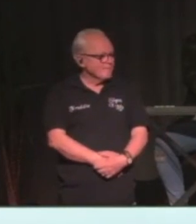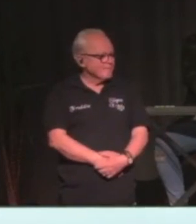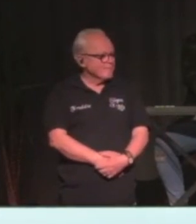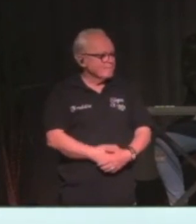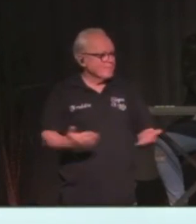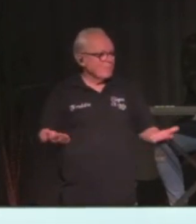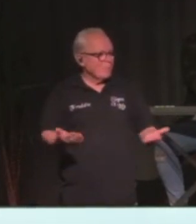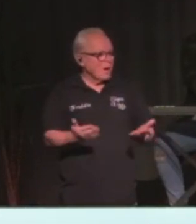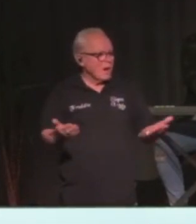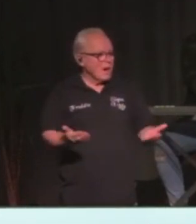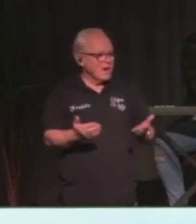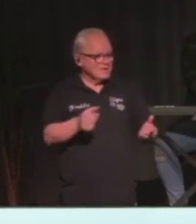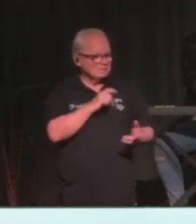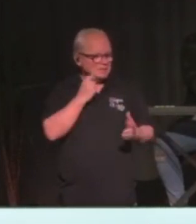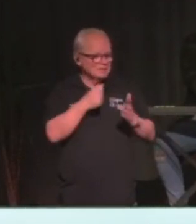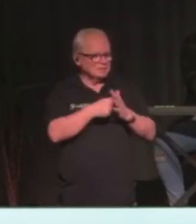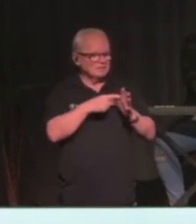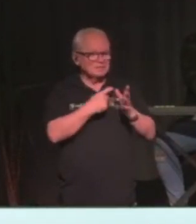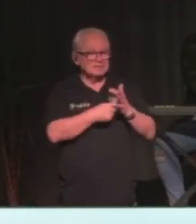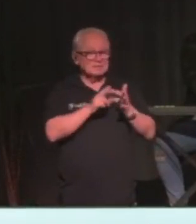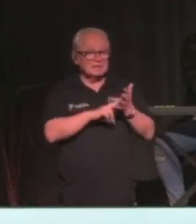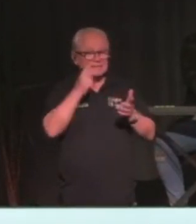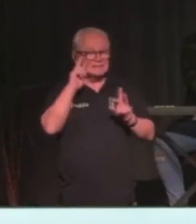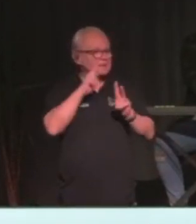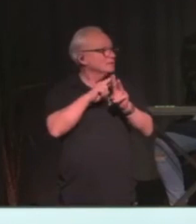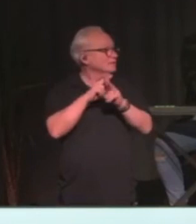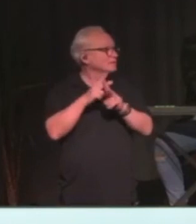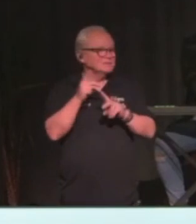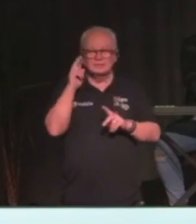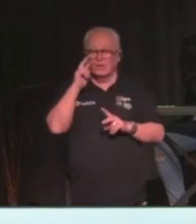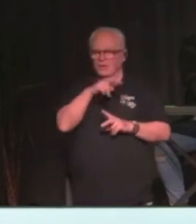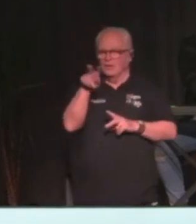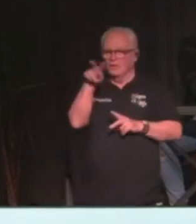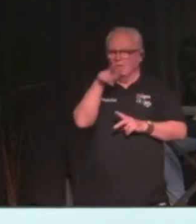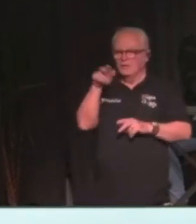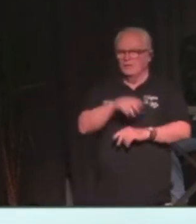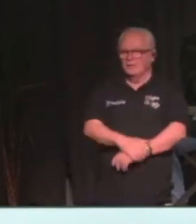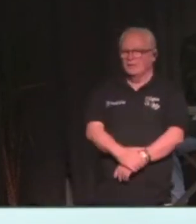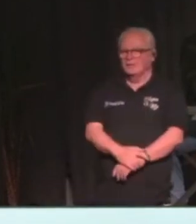Where's Pastor Karn? Do you see that? Look at that clock.